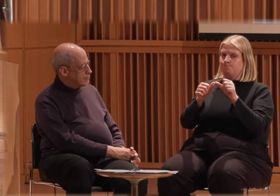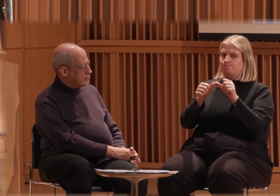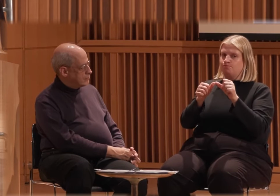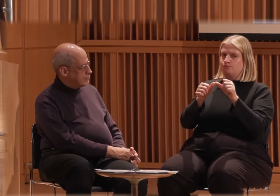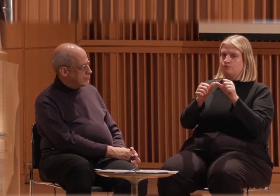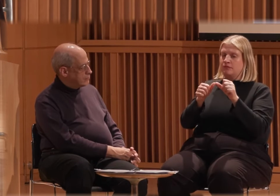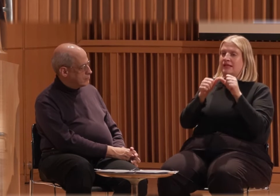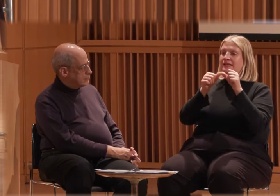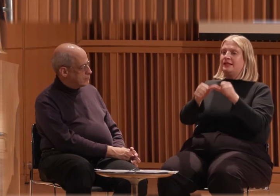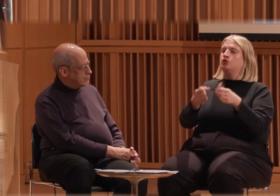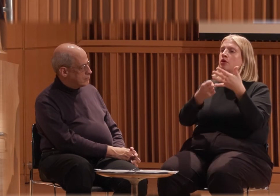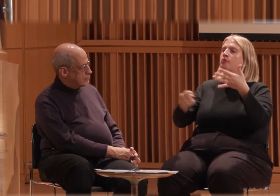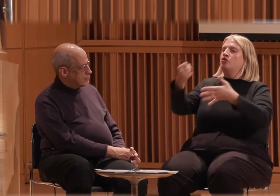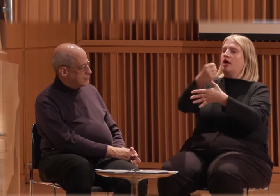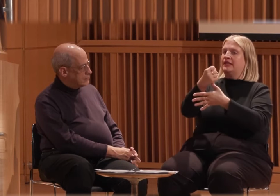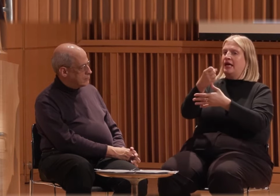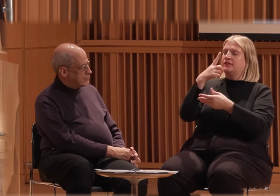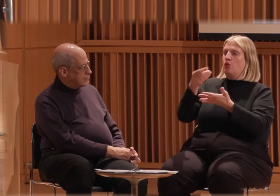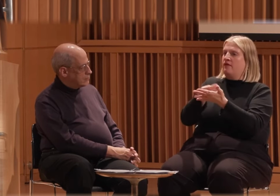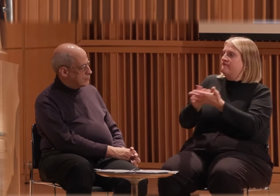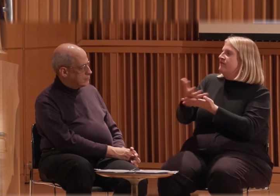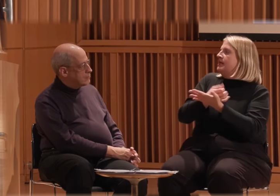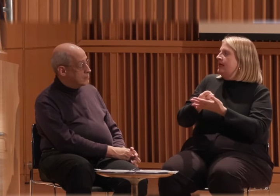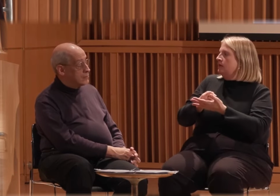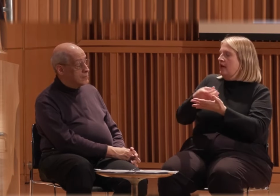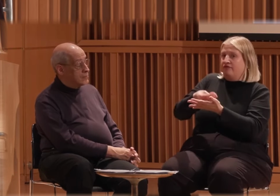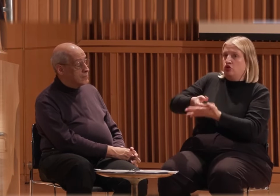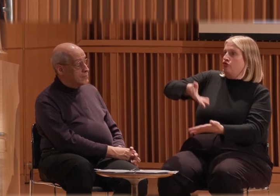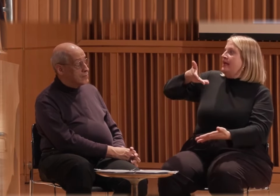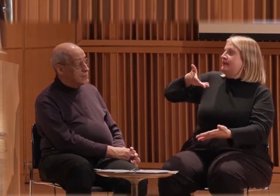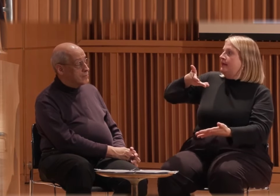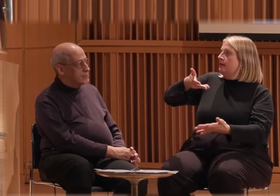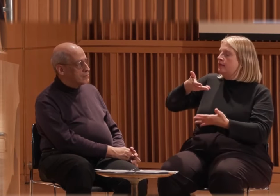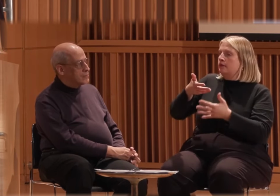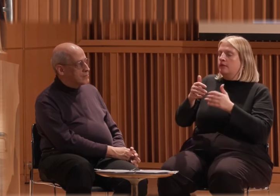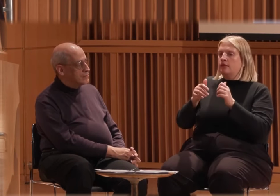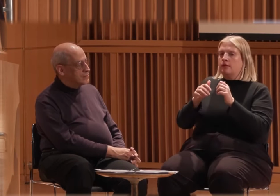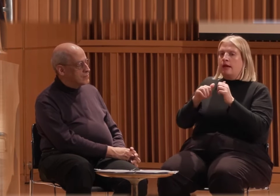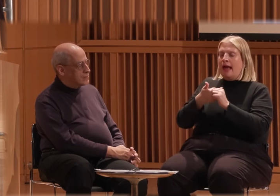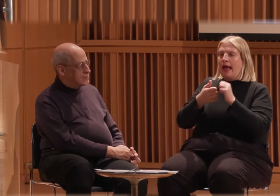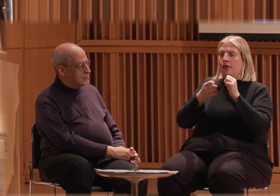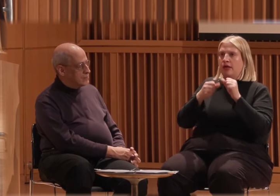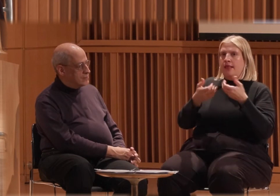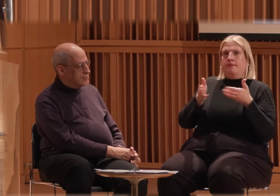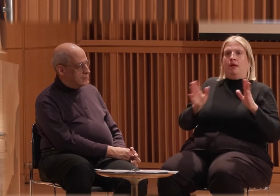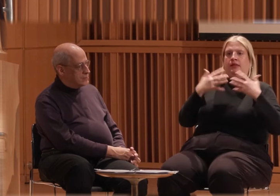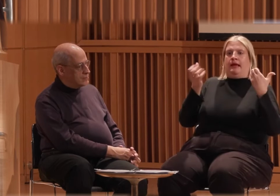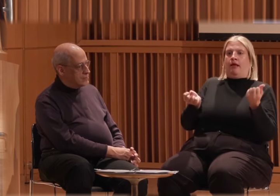a priority for funding institutions? And what is there a way that they can respond